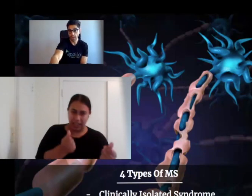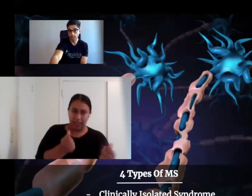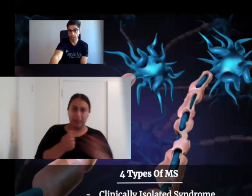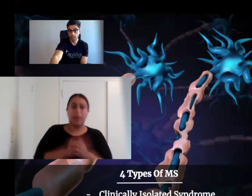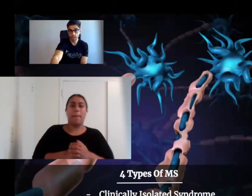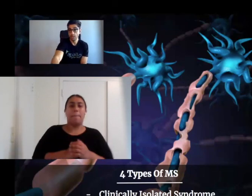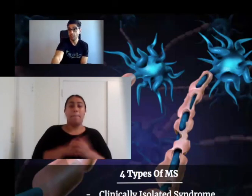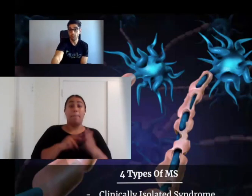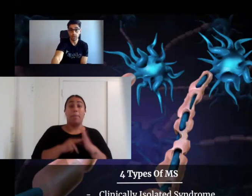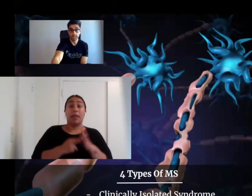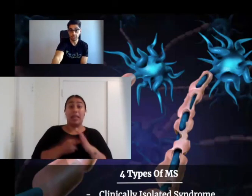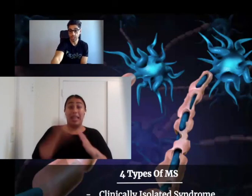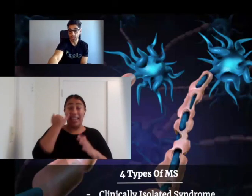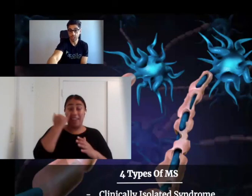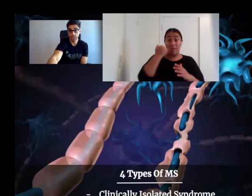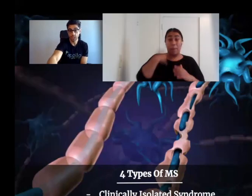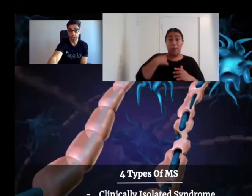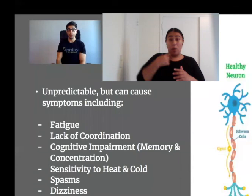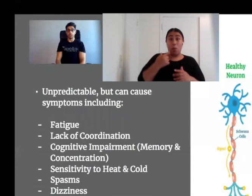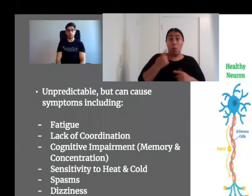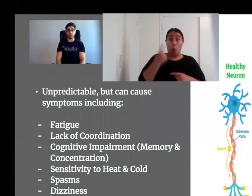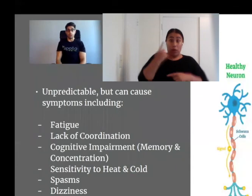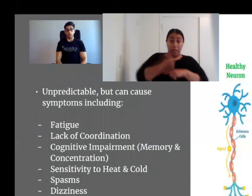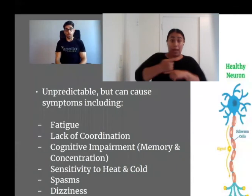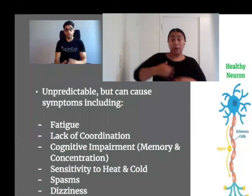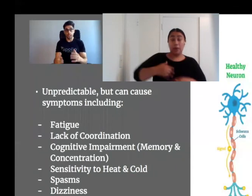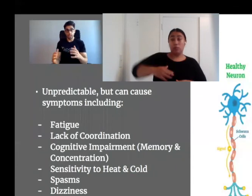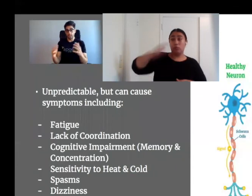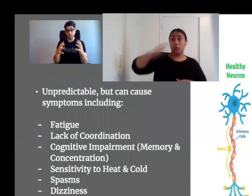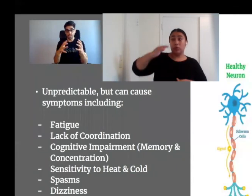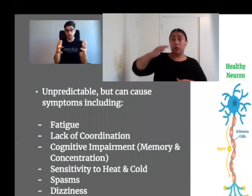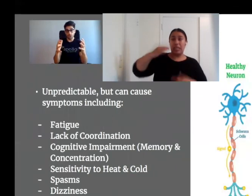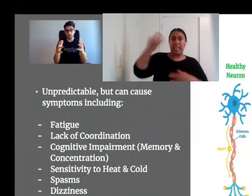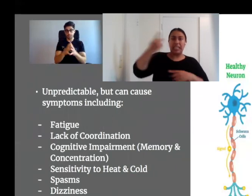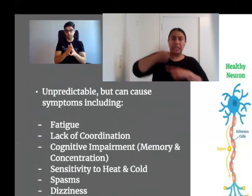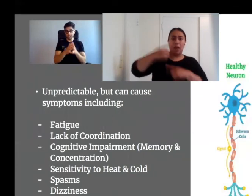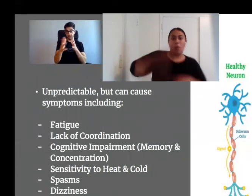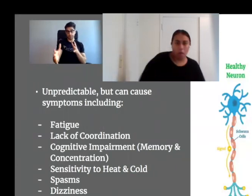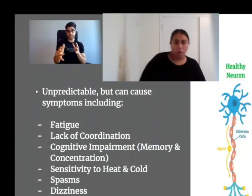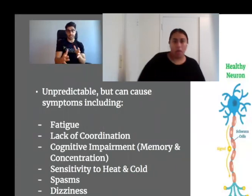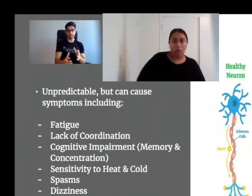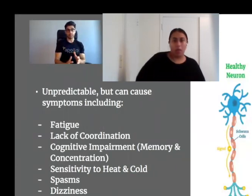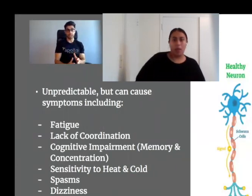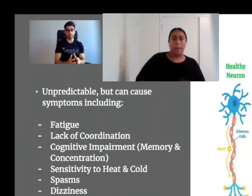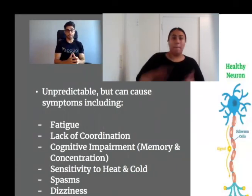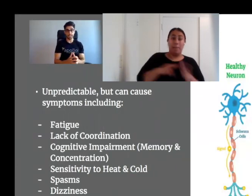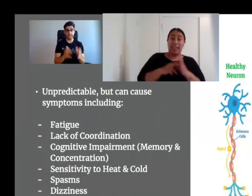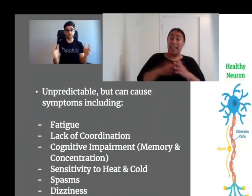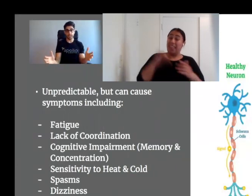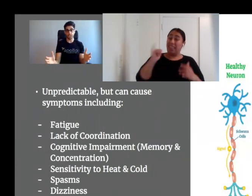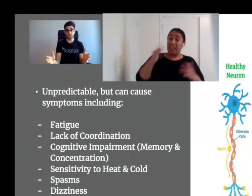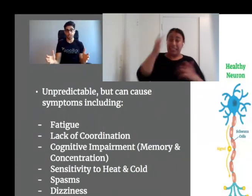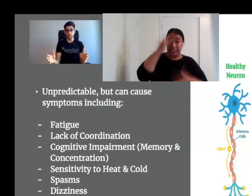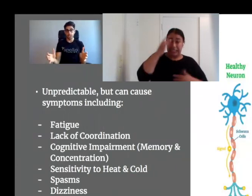before as I change the slide here. So these are some of the symptoms that can present with MS.